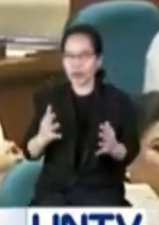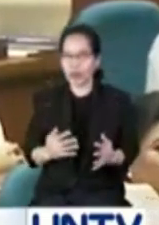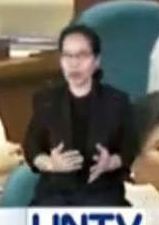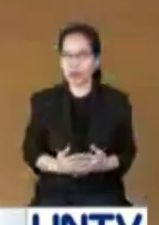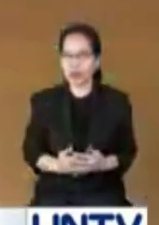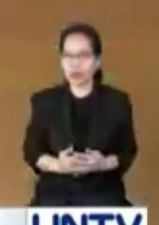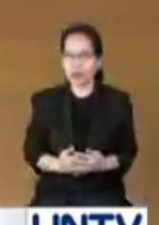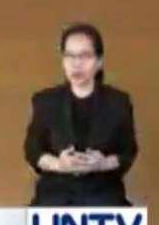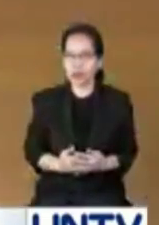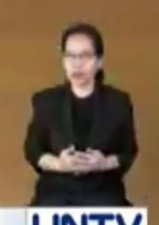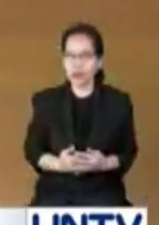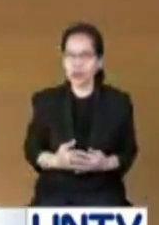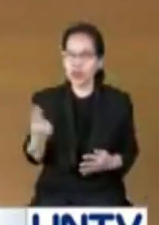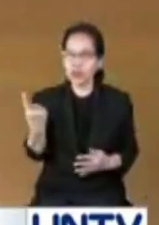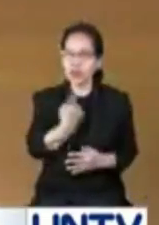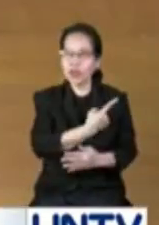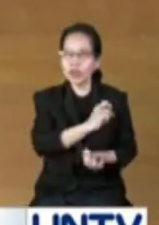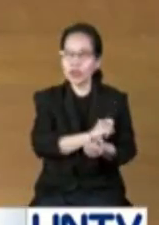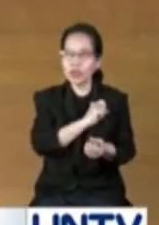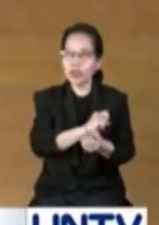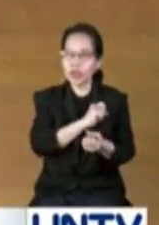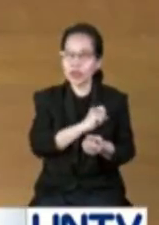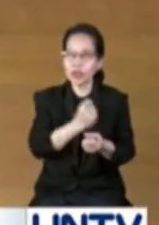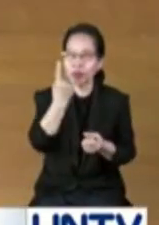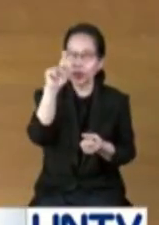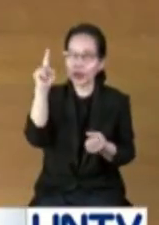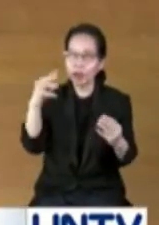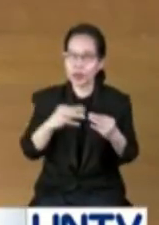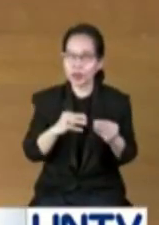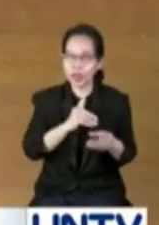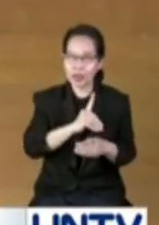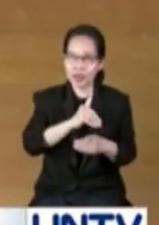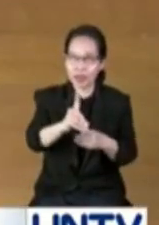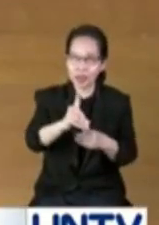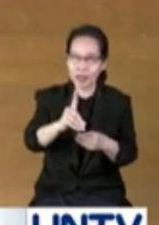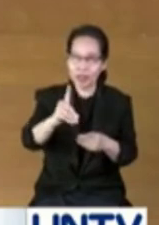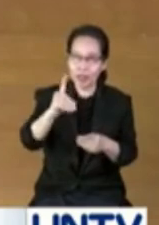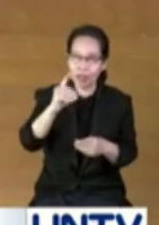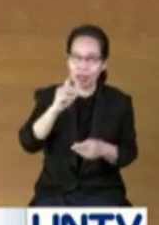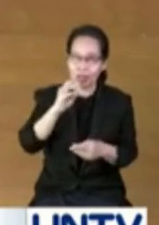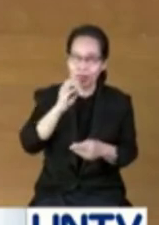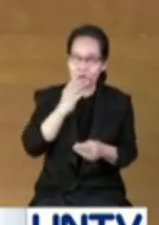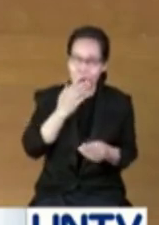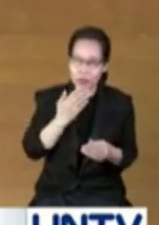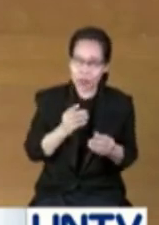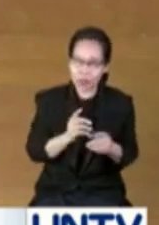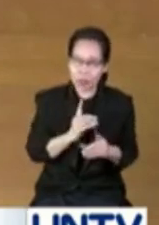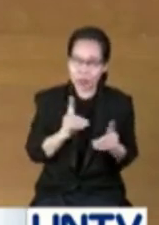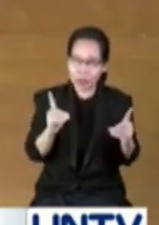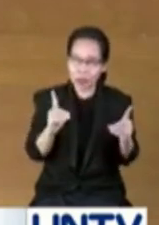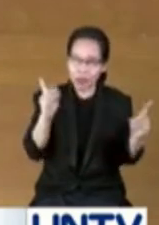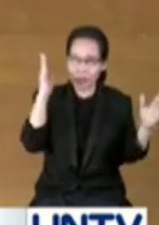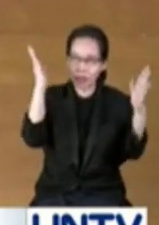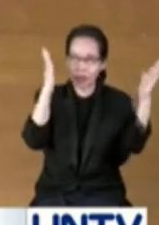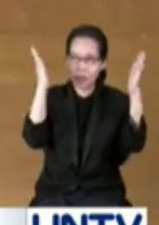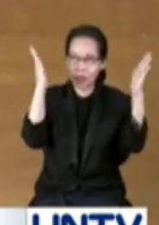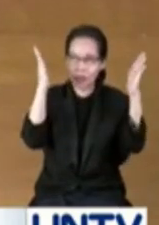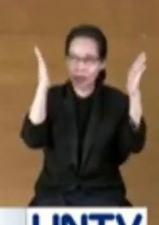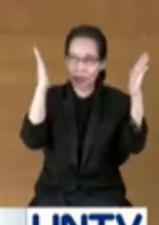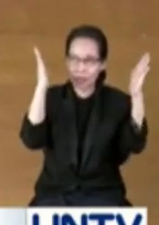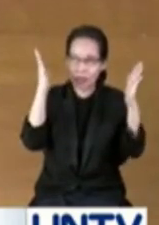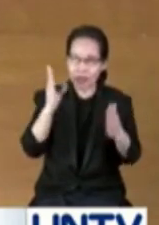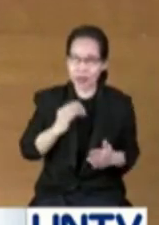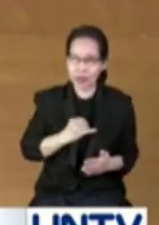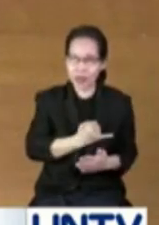We are working for a more direct, efficient delivery of services through integrated primary